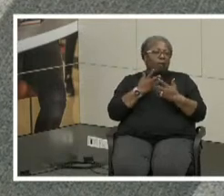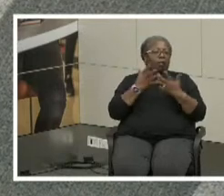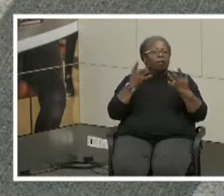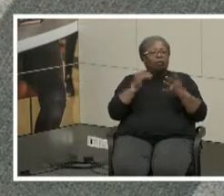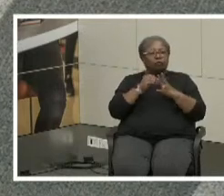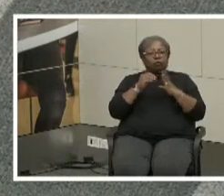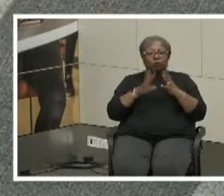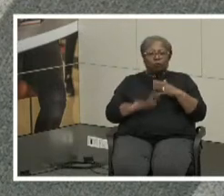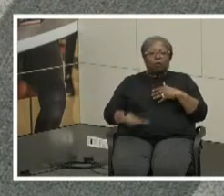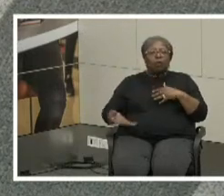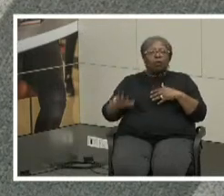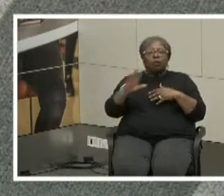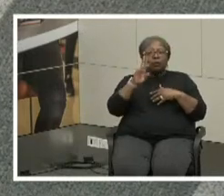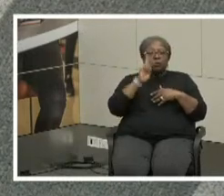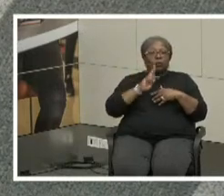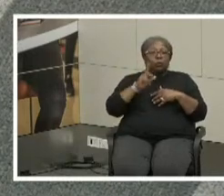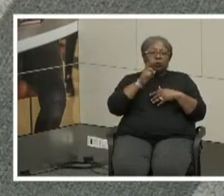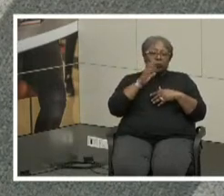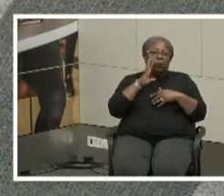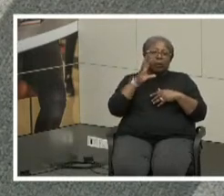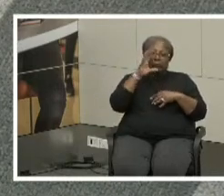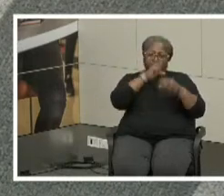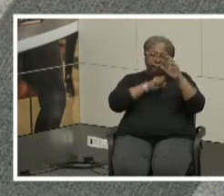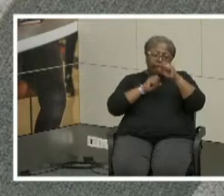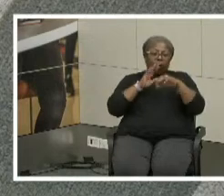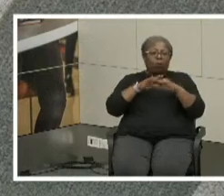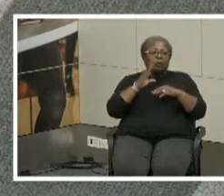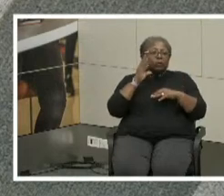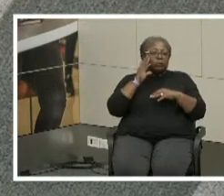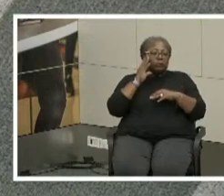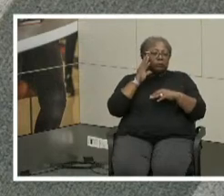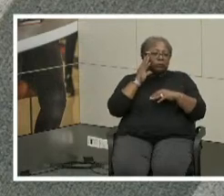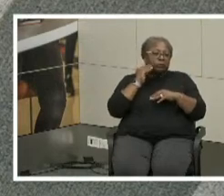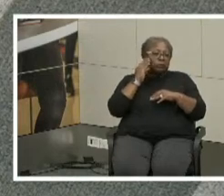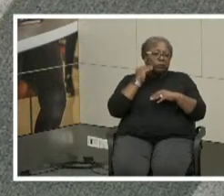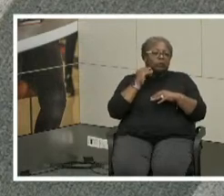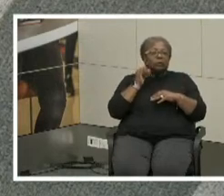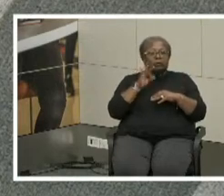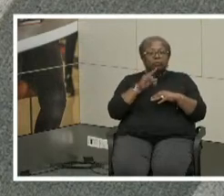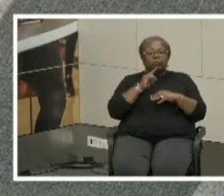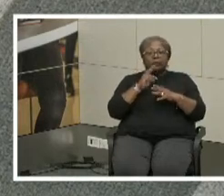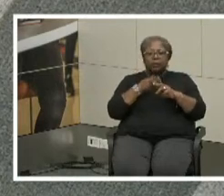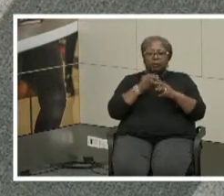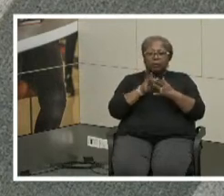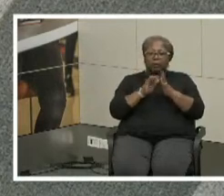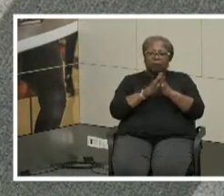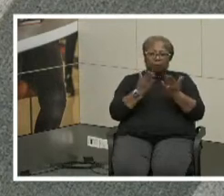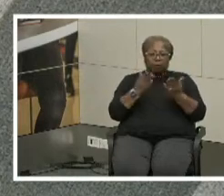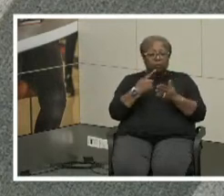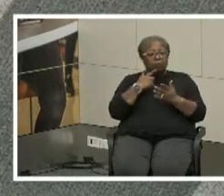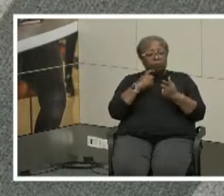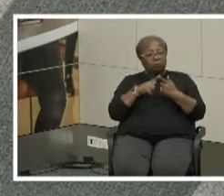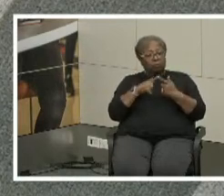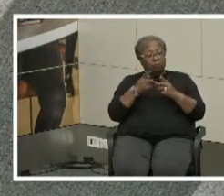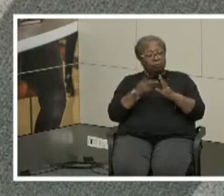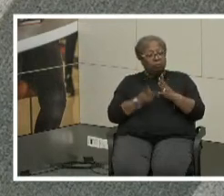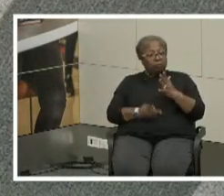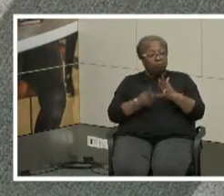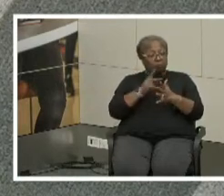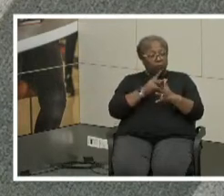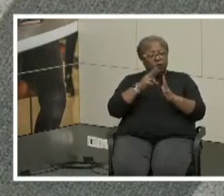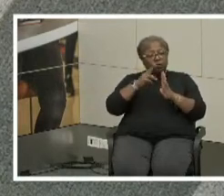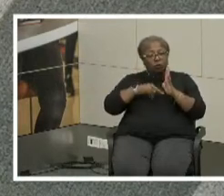students across Houston who will miss out on the experience experience of name that book you say you want to prioritize